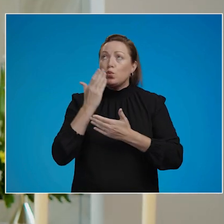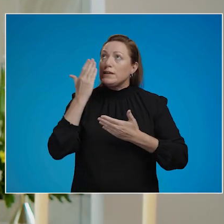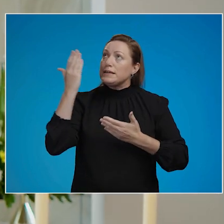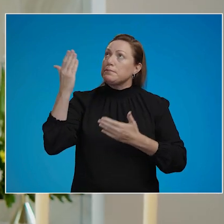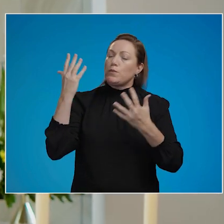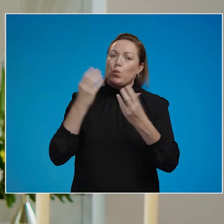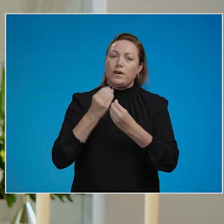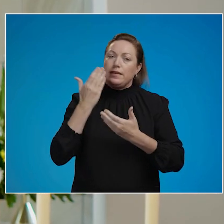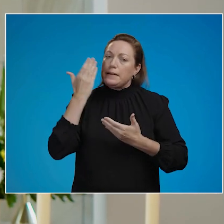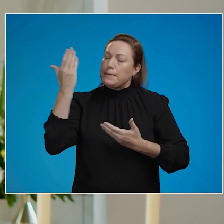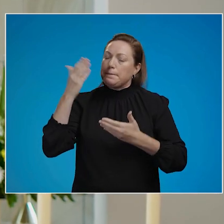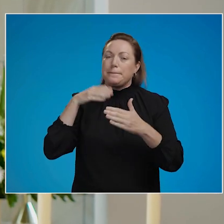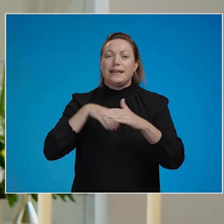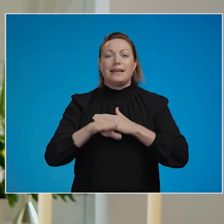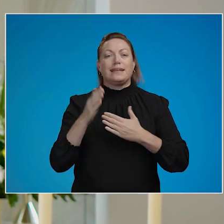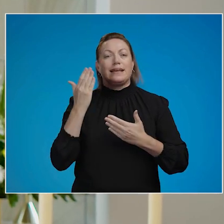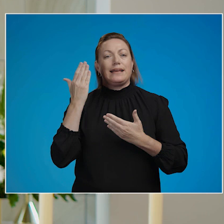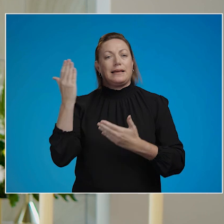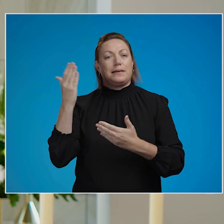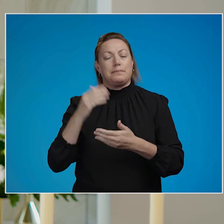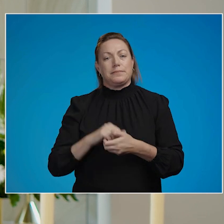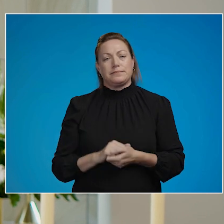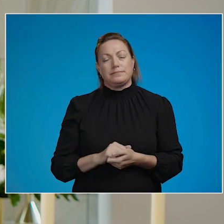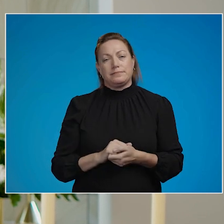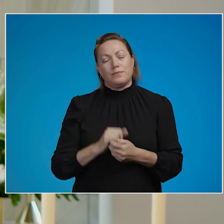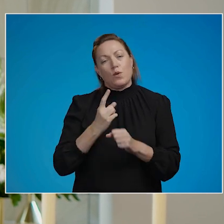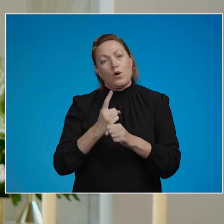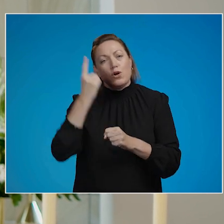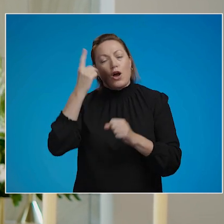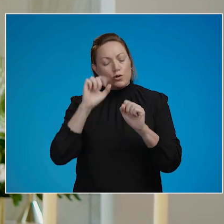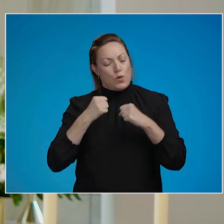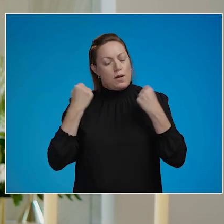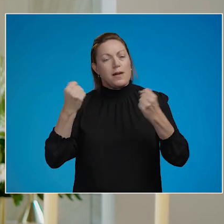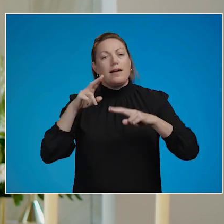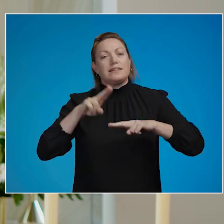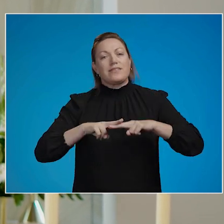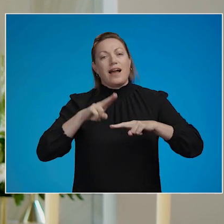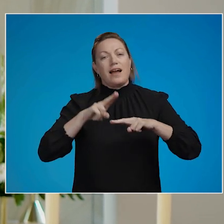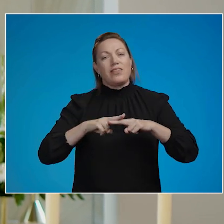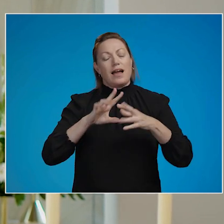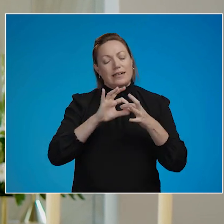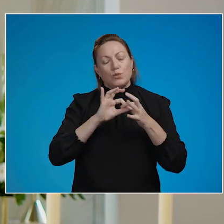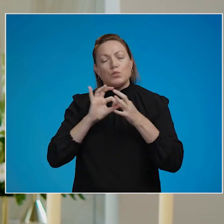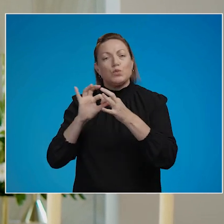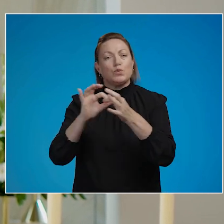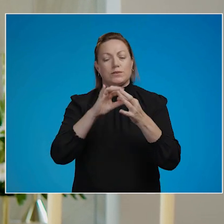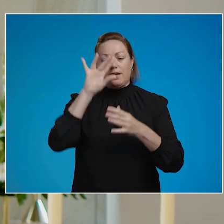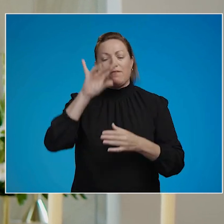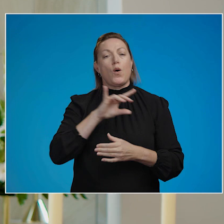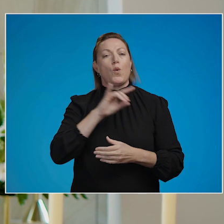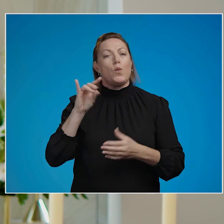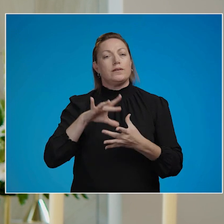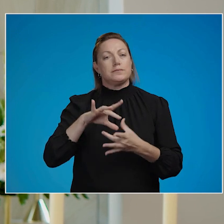Through him and with him and in him, O God, almighty Father, in the unity of